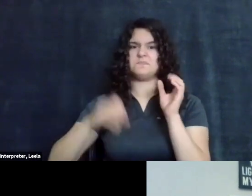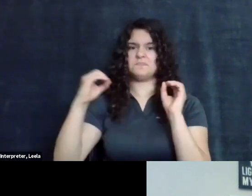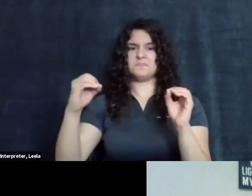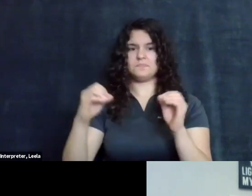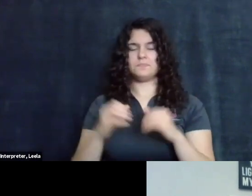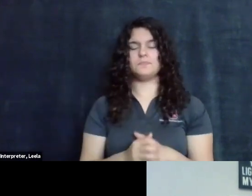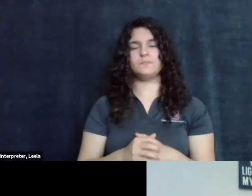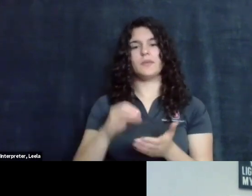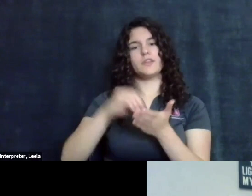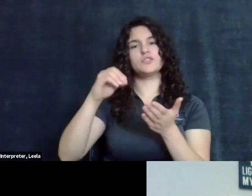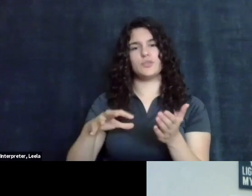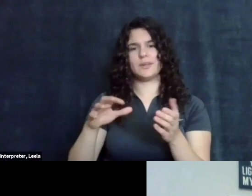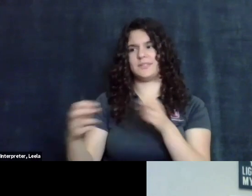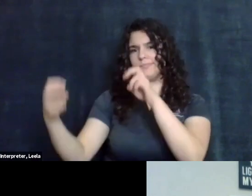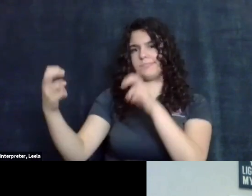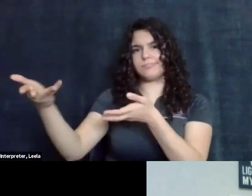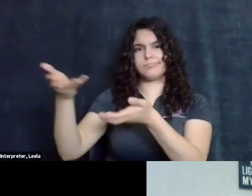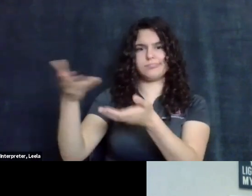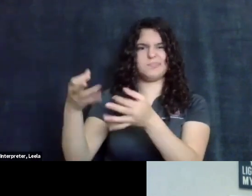students are able to participate in that.